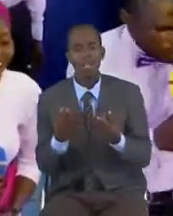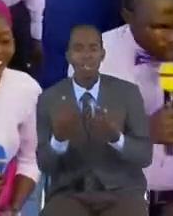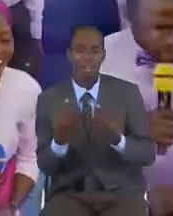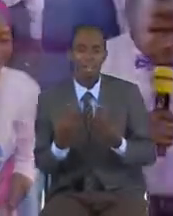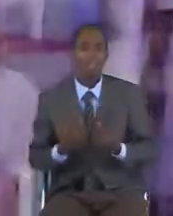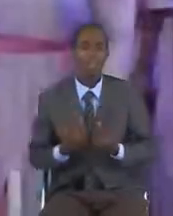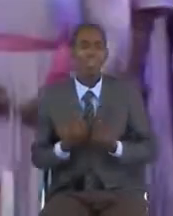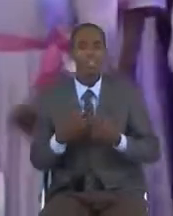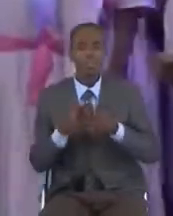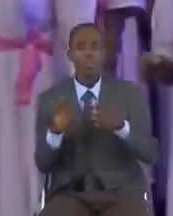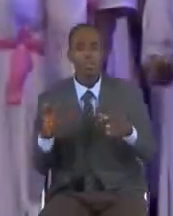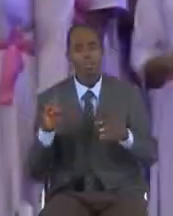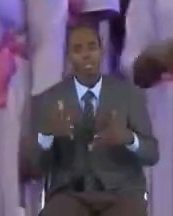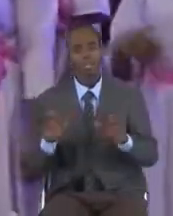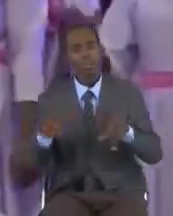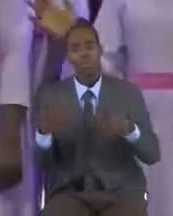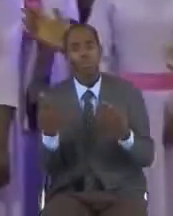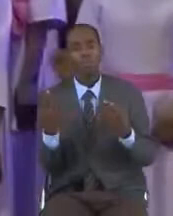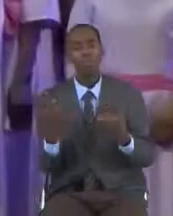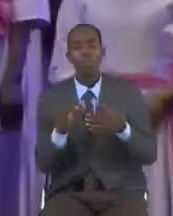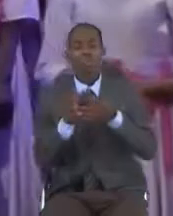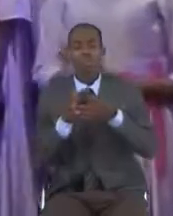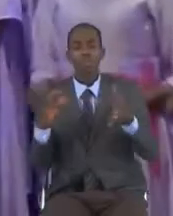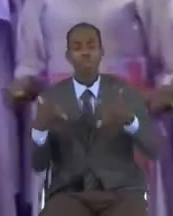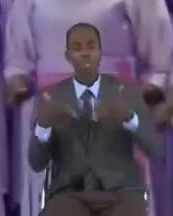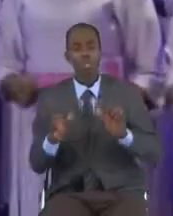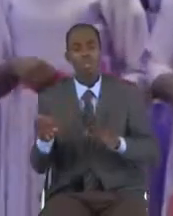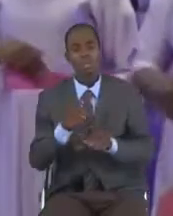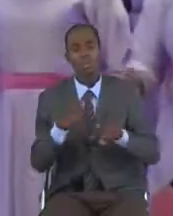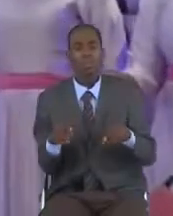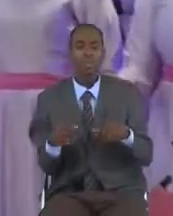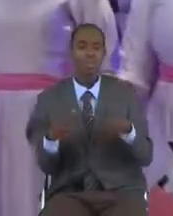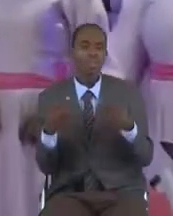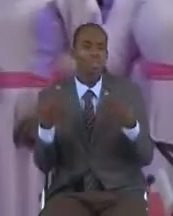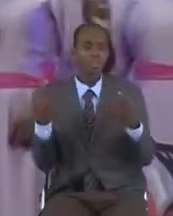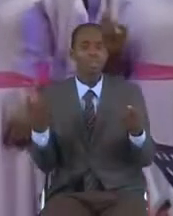come. Lose him, let him go. I say lose him, let him go.